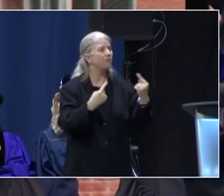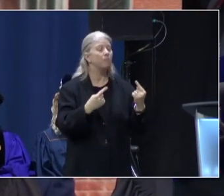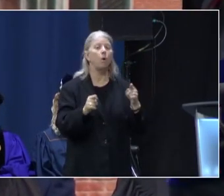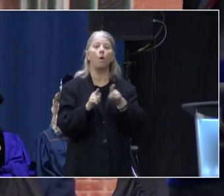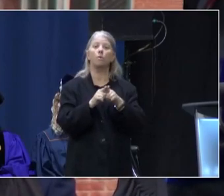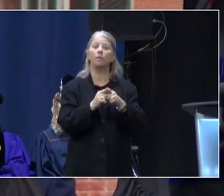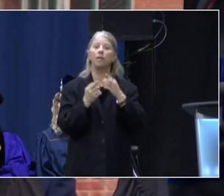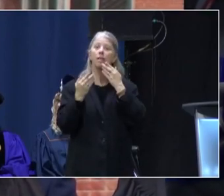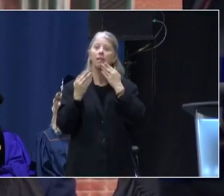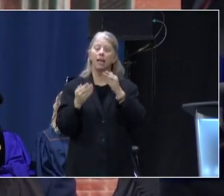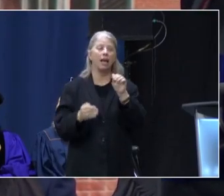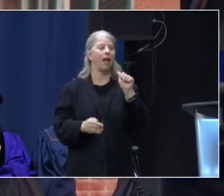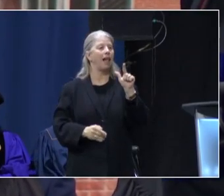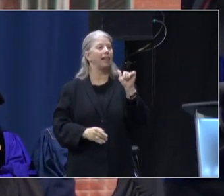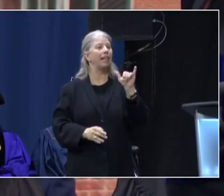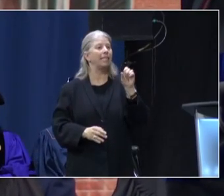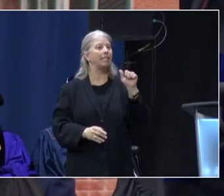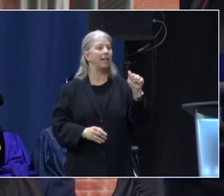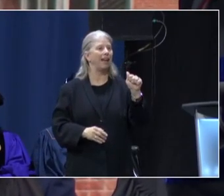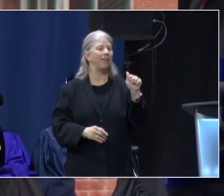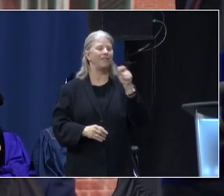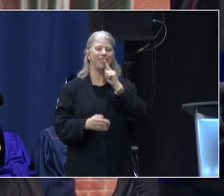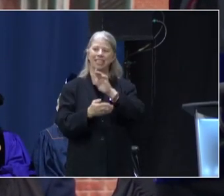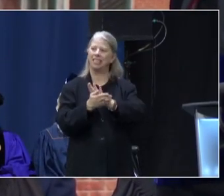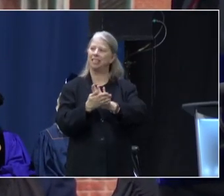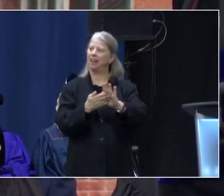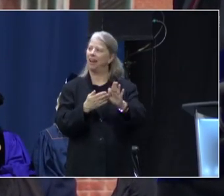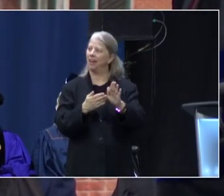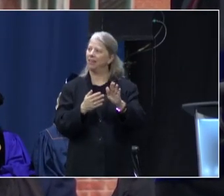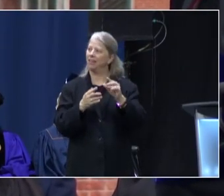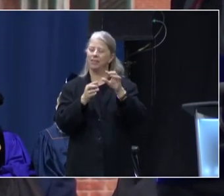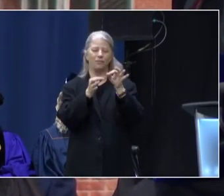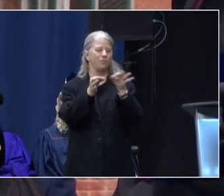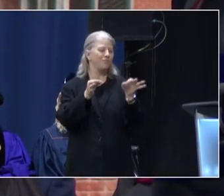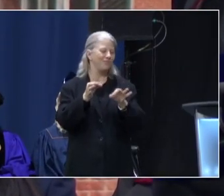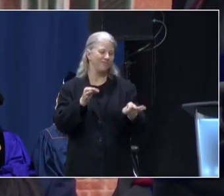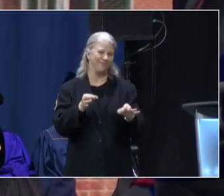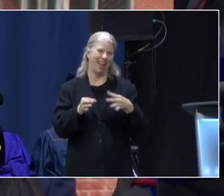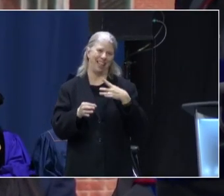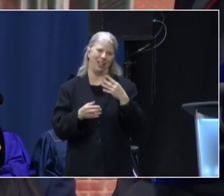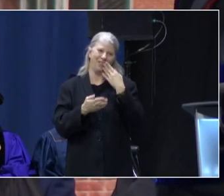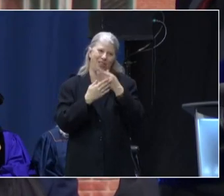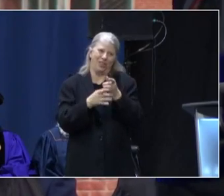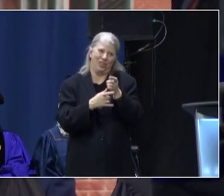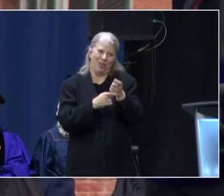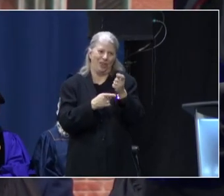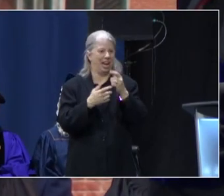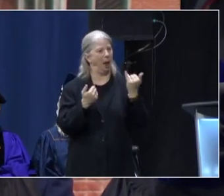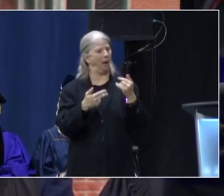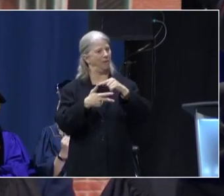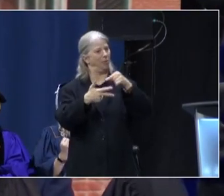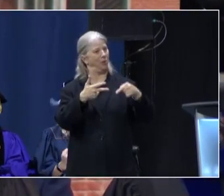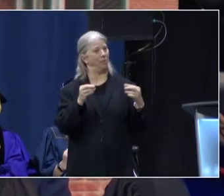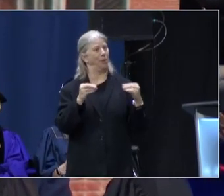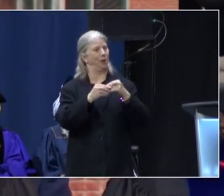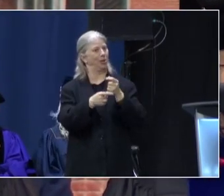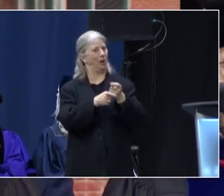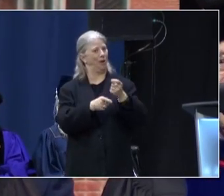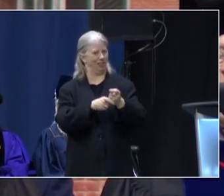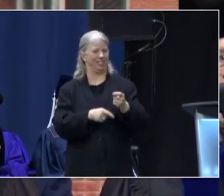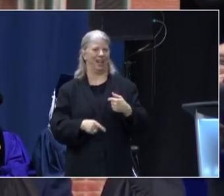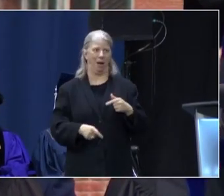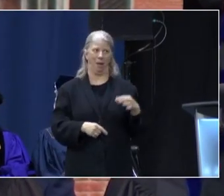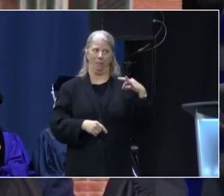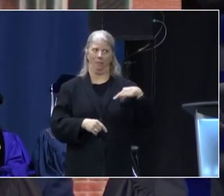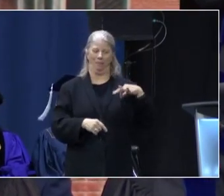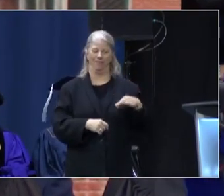like to thank Alyssa for her very nice words. Everybody who knows me knows I like a good joke, and I've got three more that I can use as well. So thank